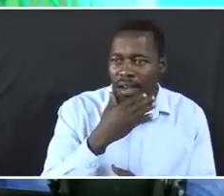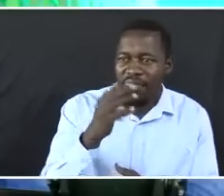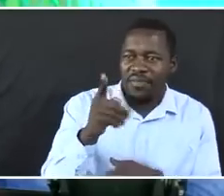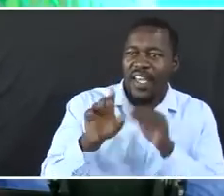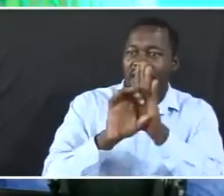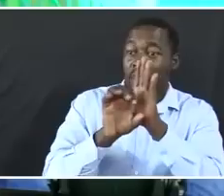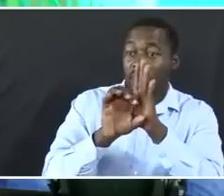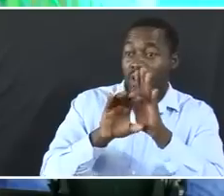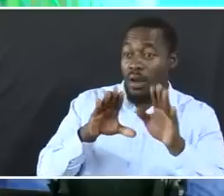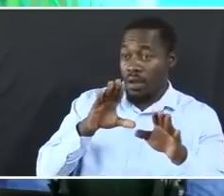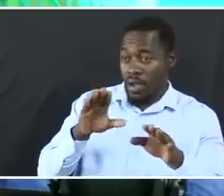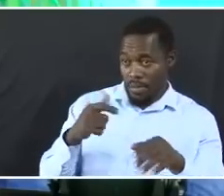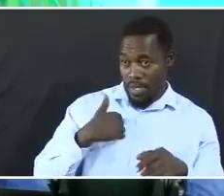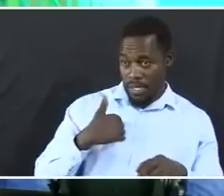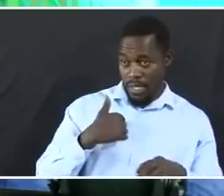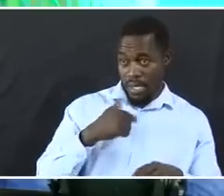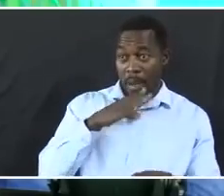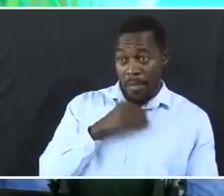wife?